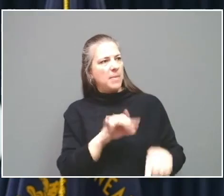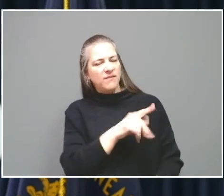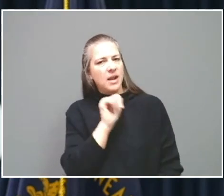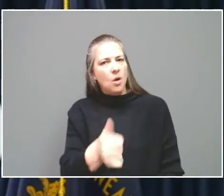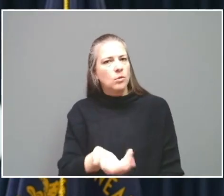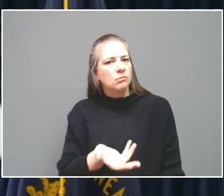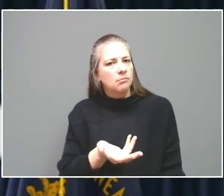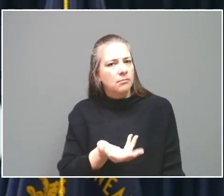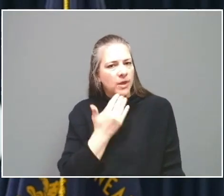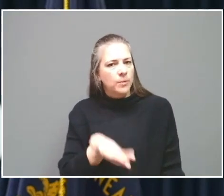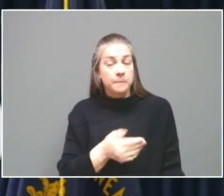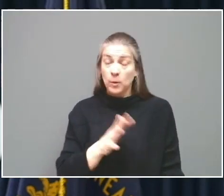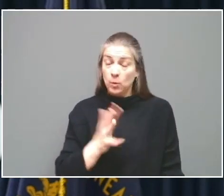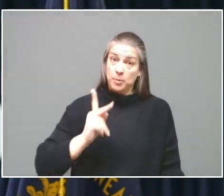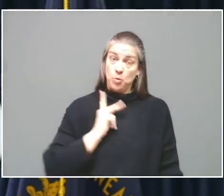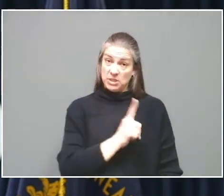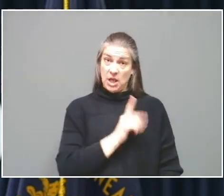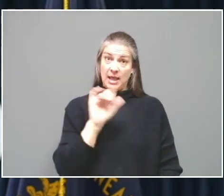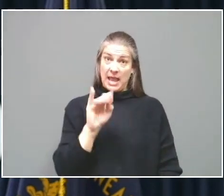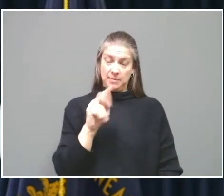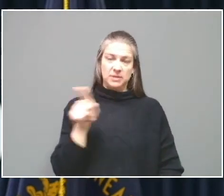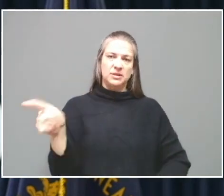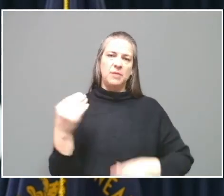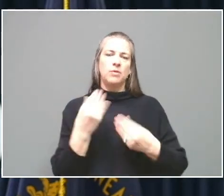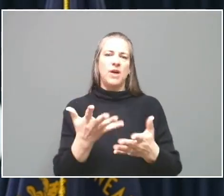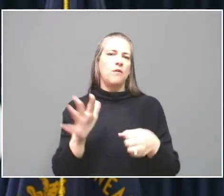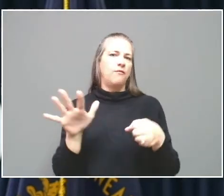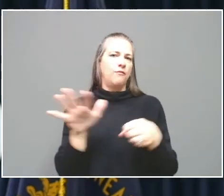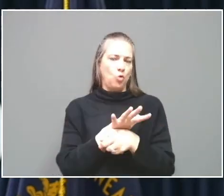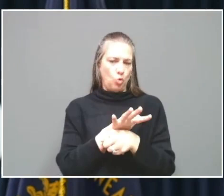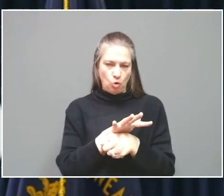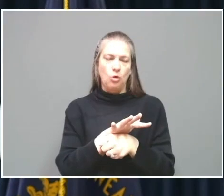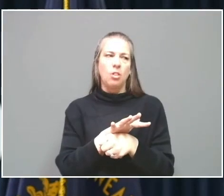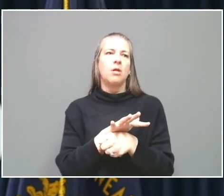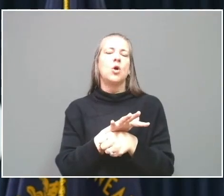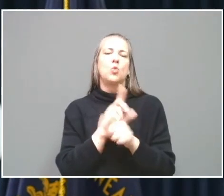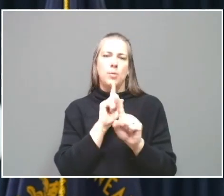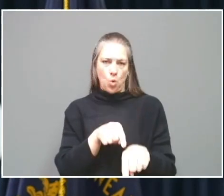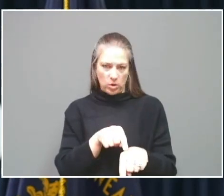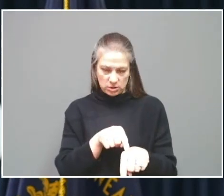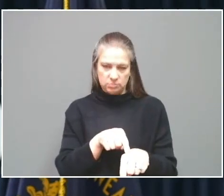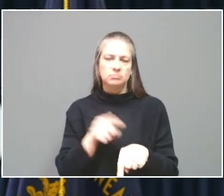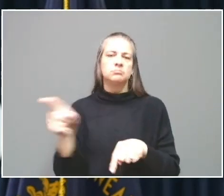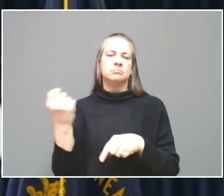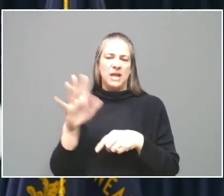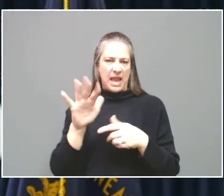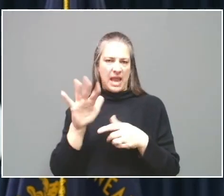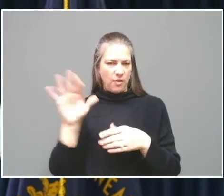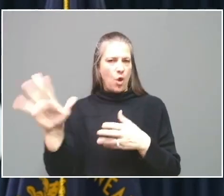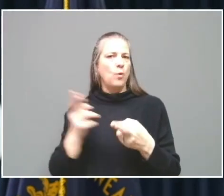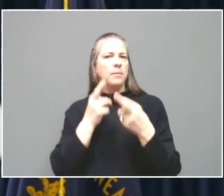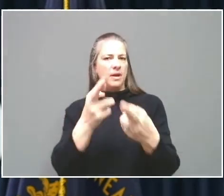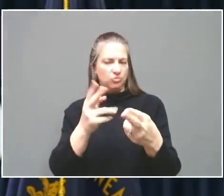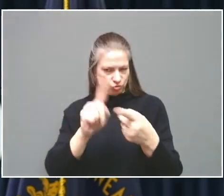Thank you. Well, the personnel cabinet has provided a full and comprehensive report and set of recommendations to